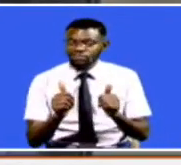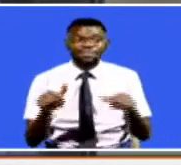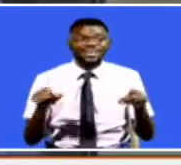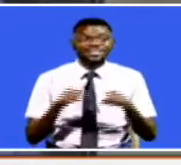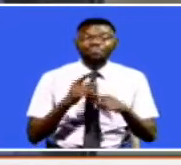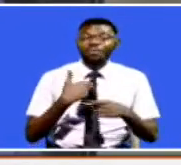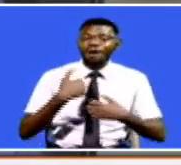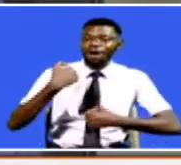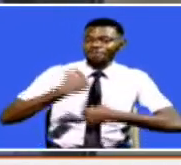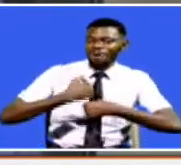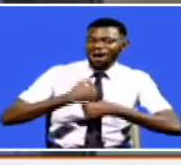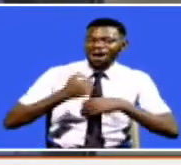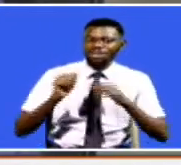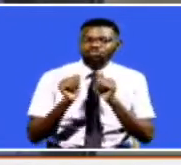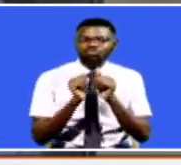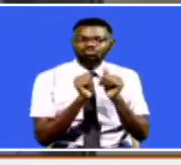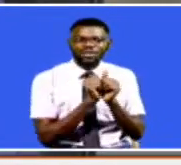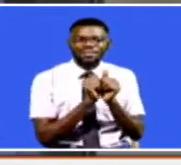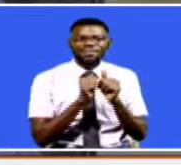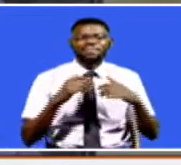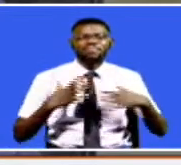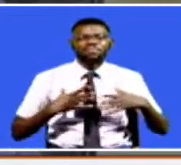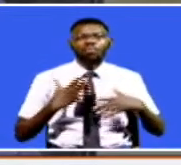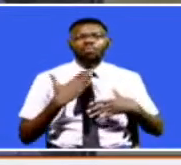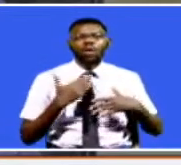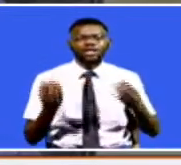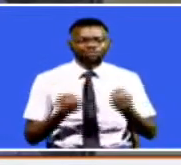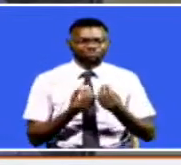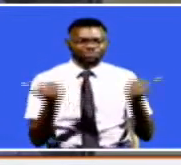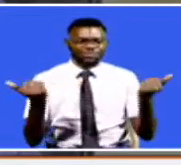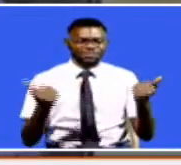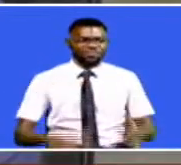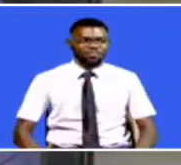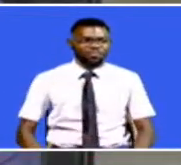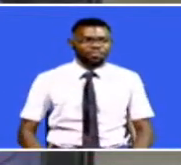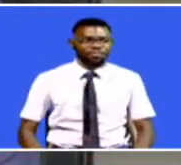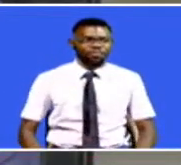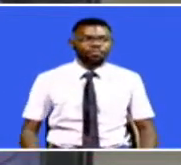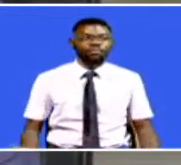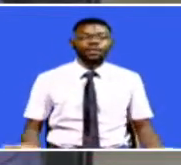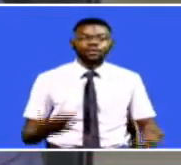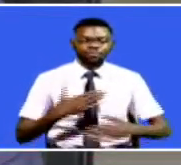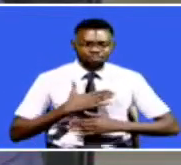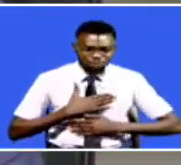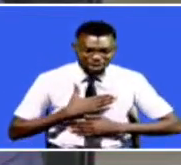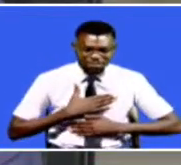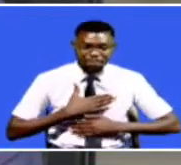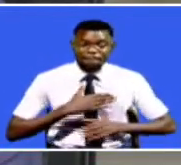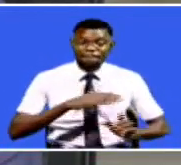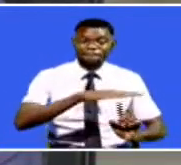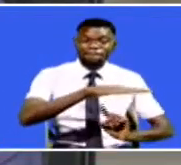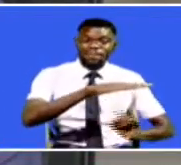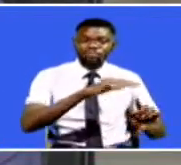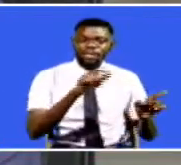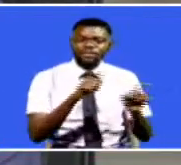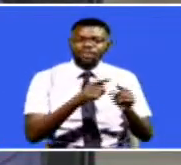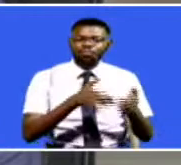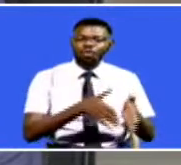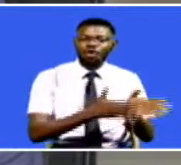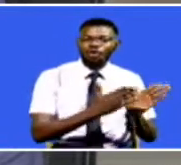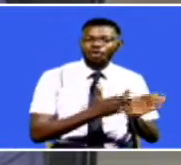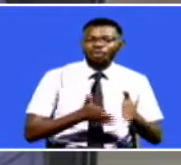and work together with stakeholders to find solutions. The Honorable Ministers will also take this